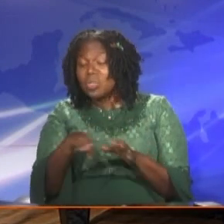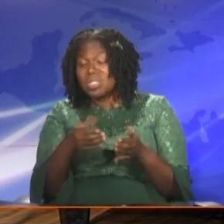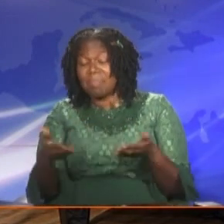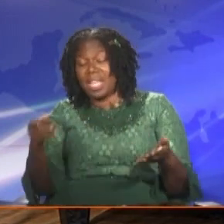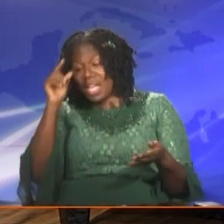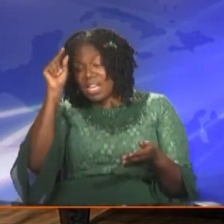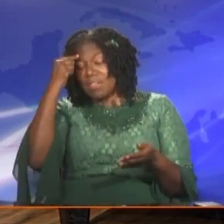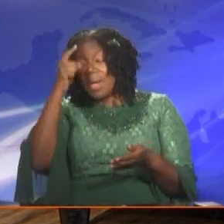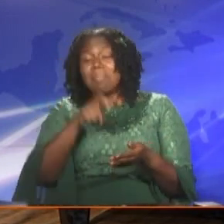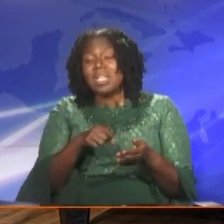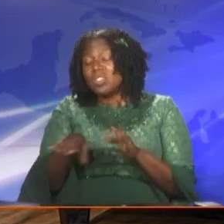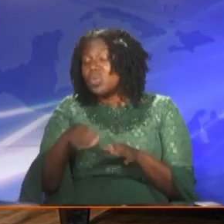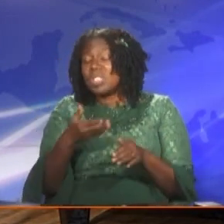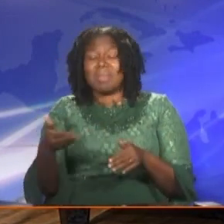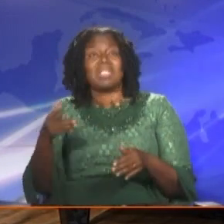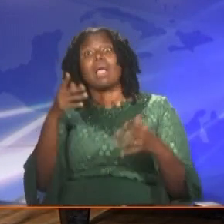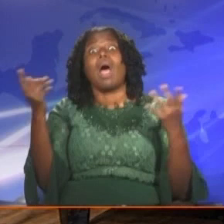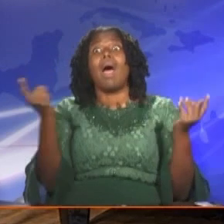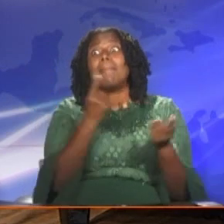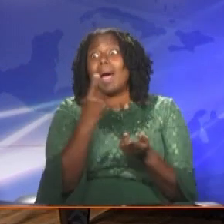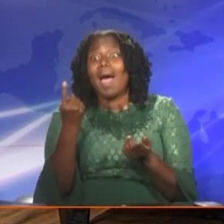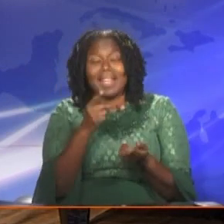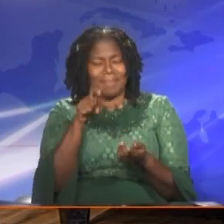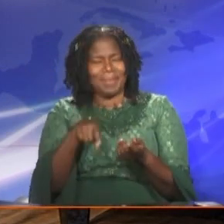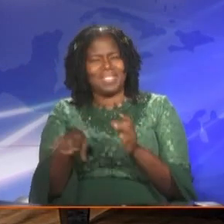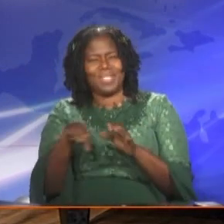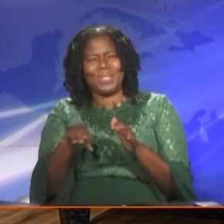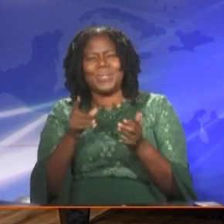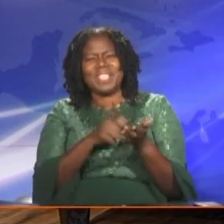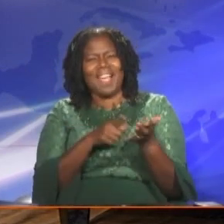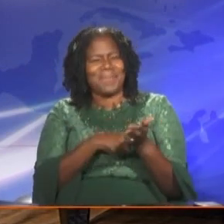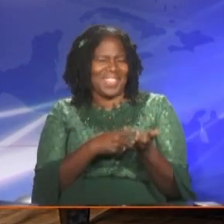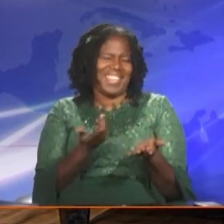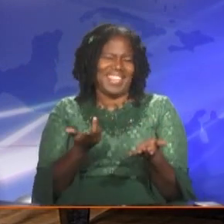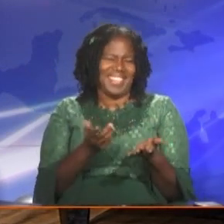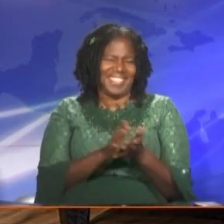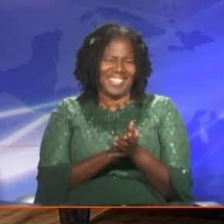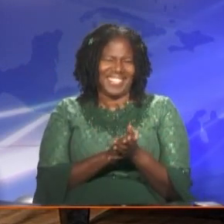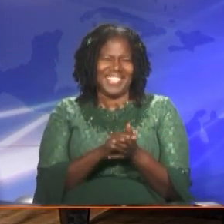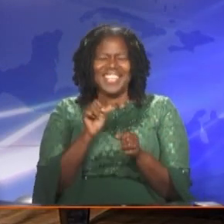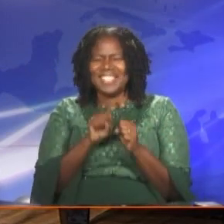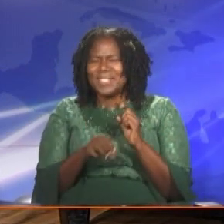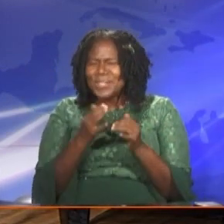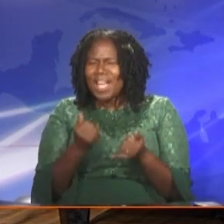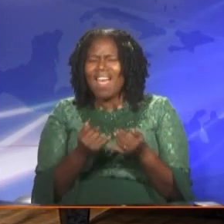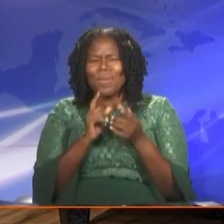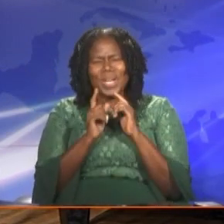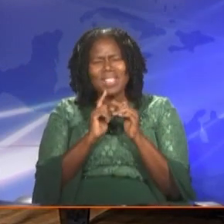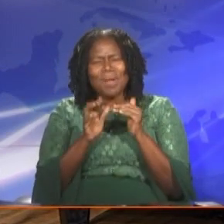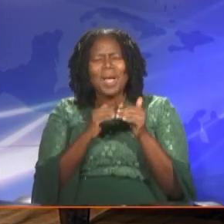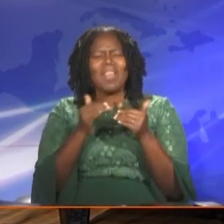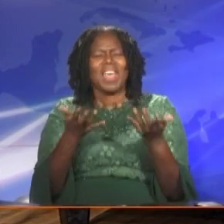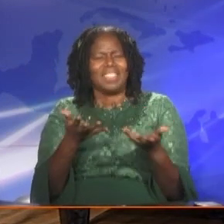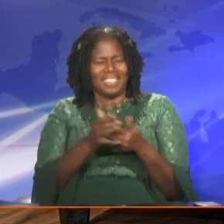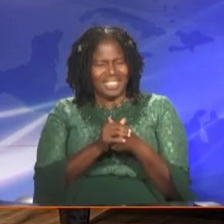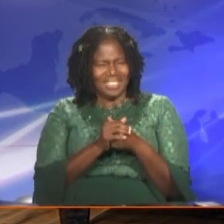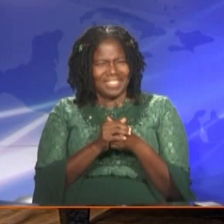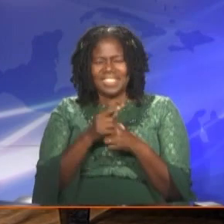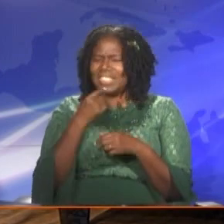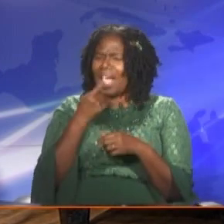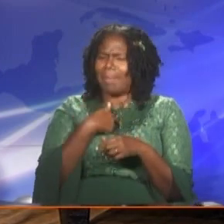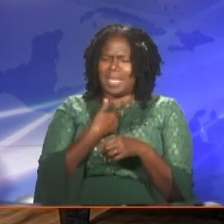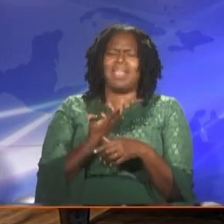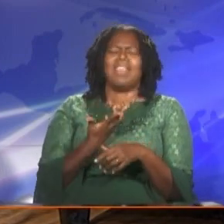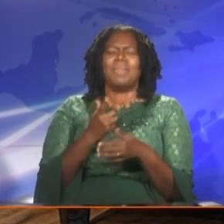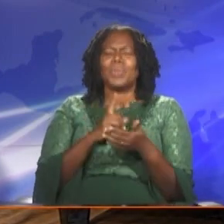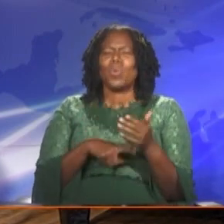something, or somebody has to do something, and it's always the government that they turn to take a role in doing things. So tell me, what is